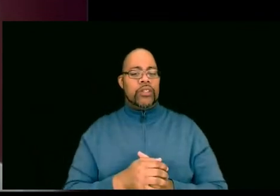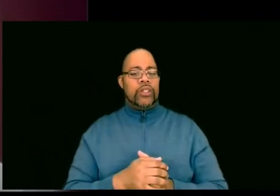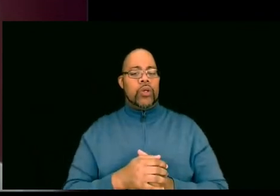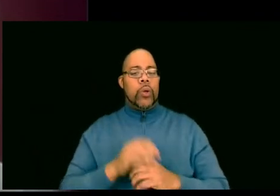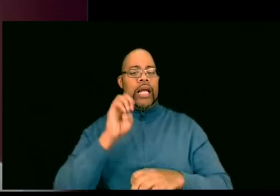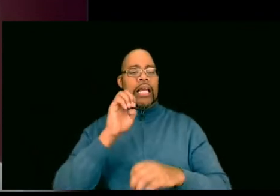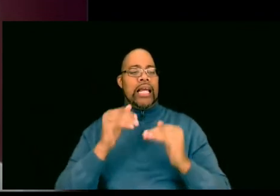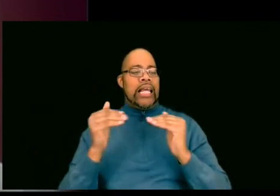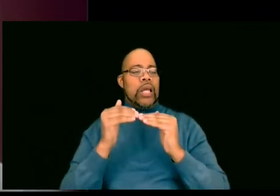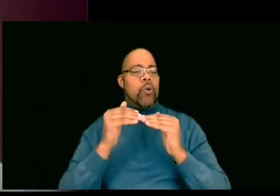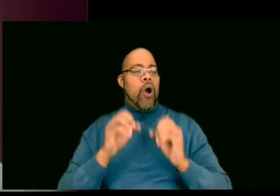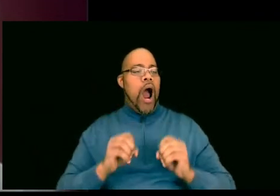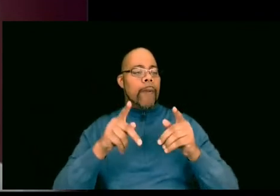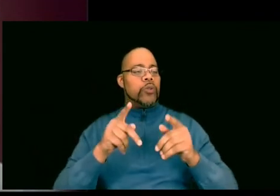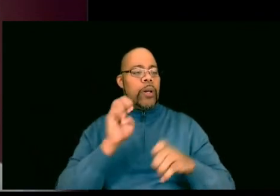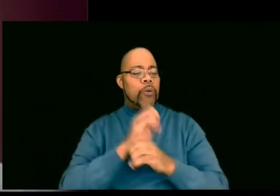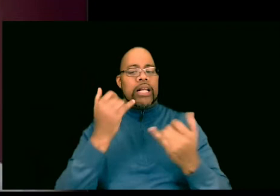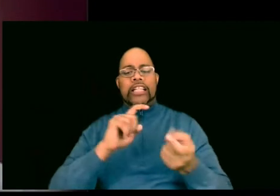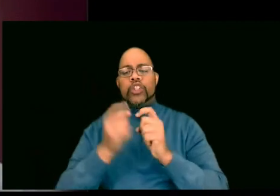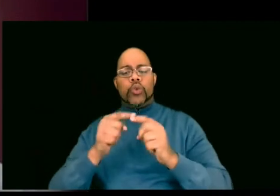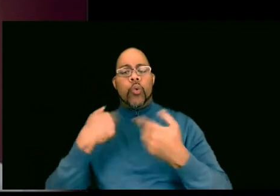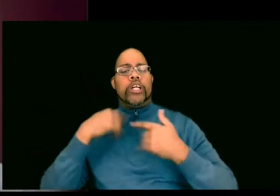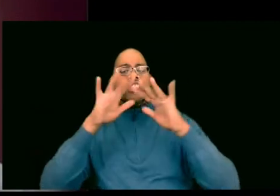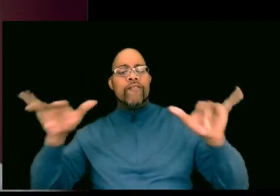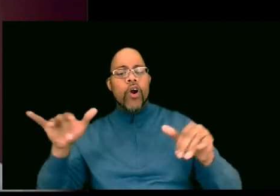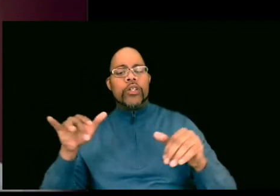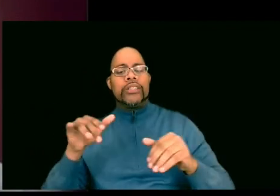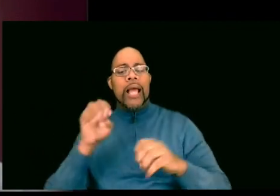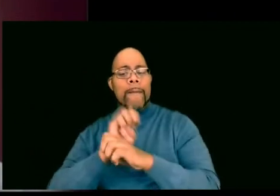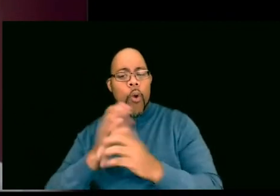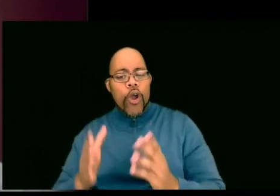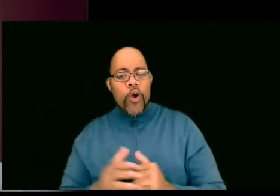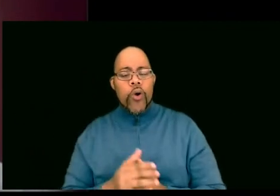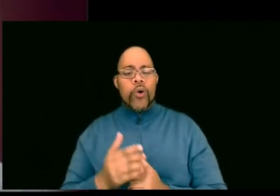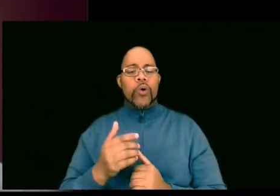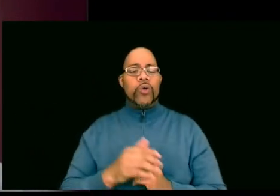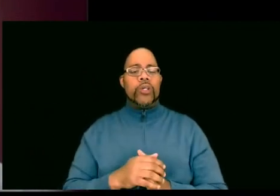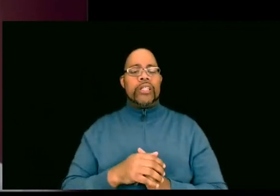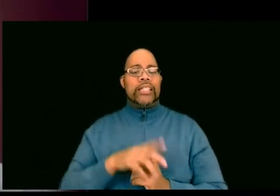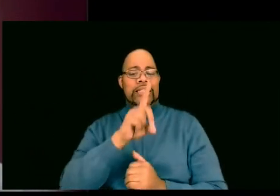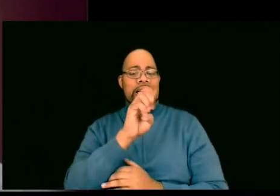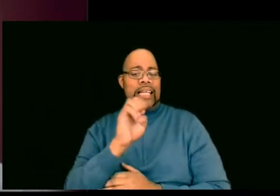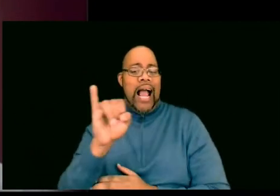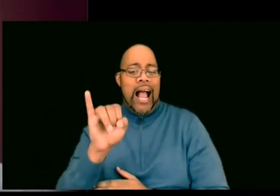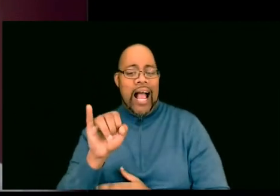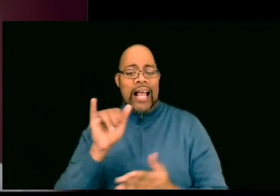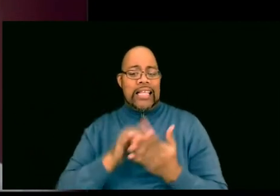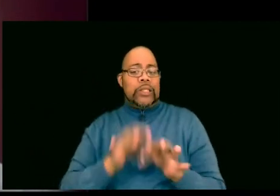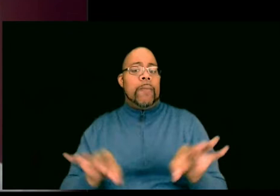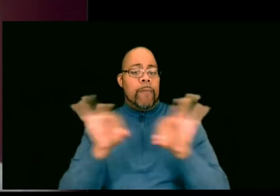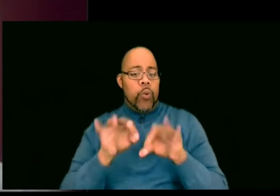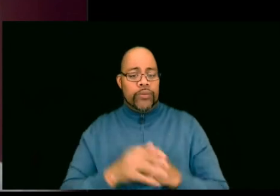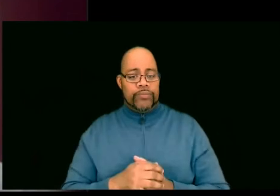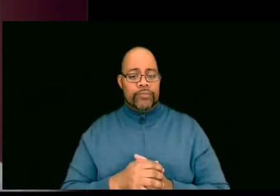equal opportunity employer to we are a diverse employer. Diversity, equity, and inclusion